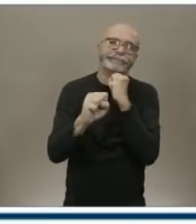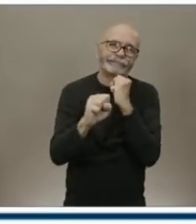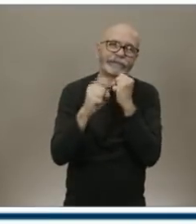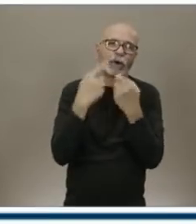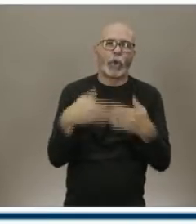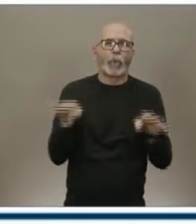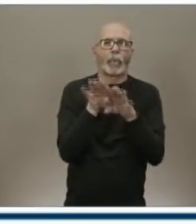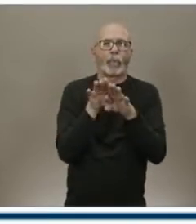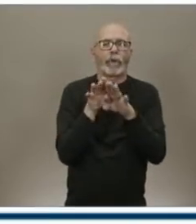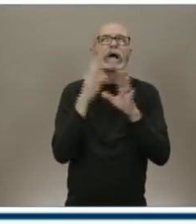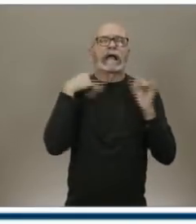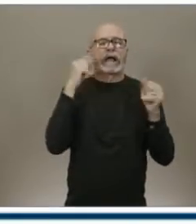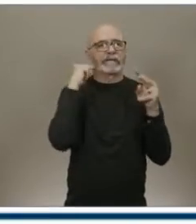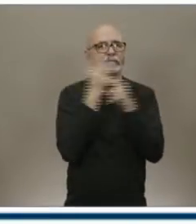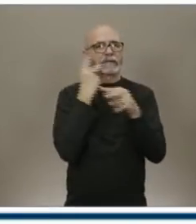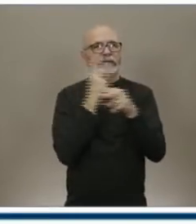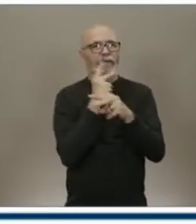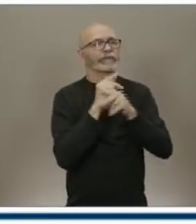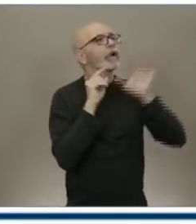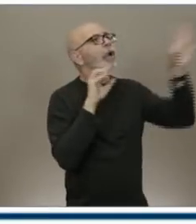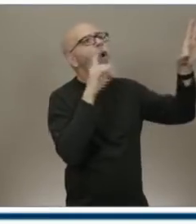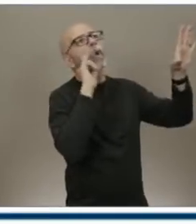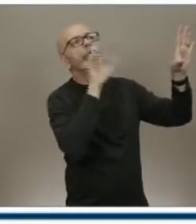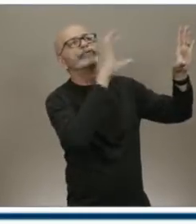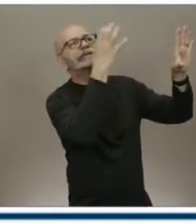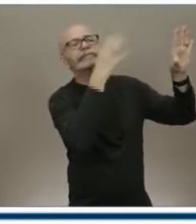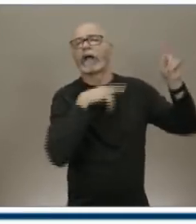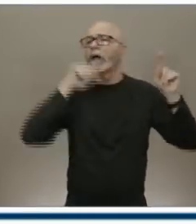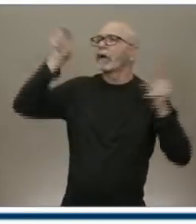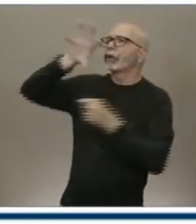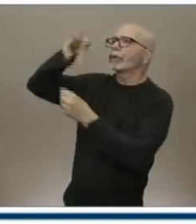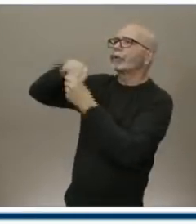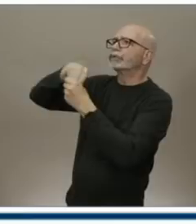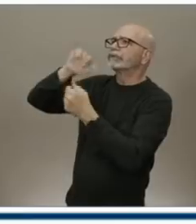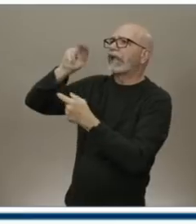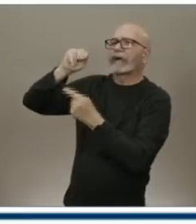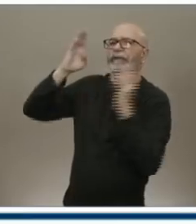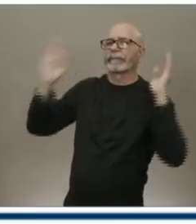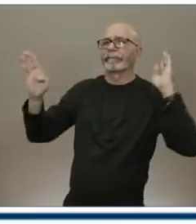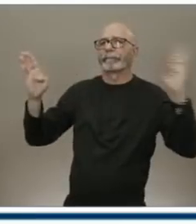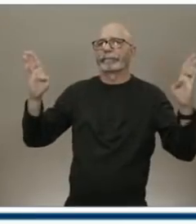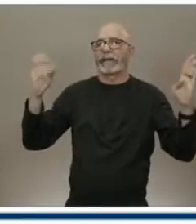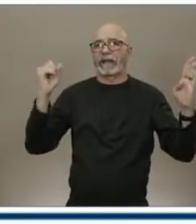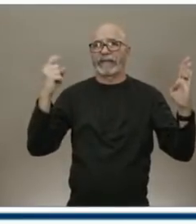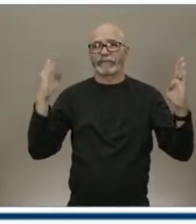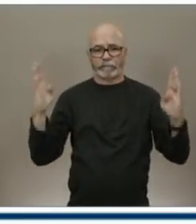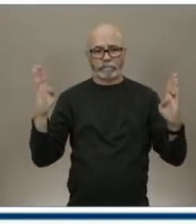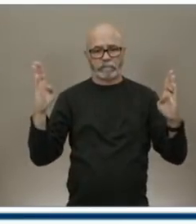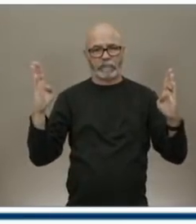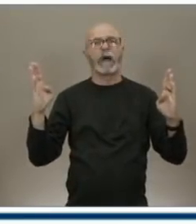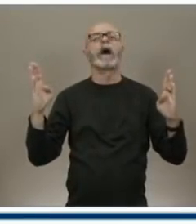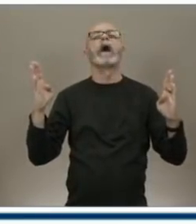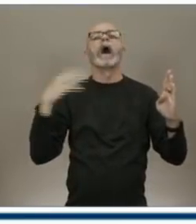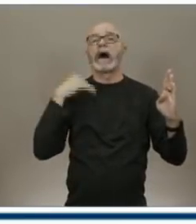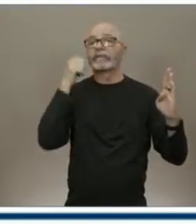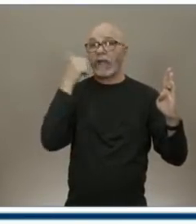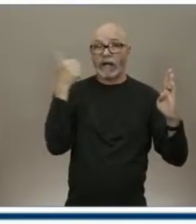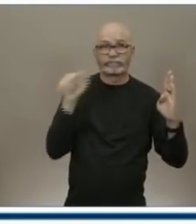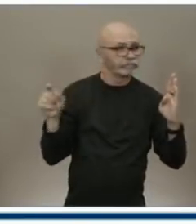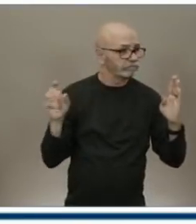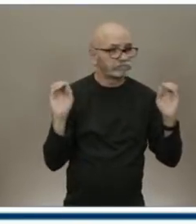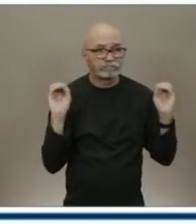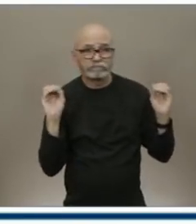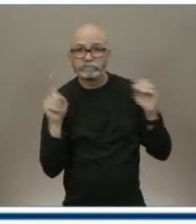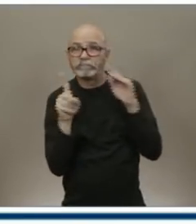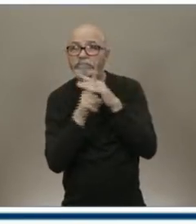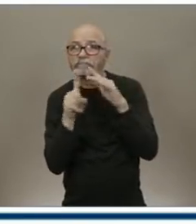2-week cycle from Christmas Day over to January 11th, that if there was any kind of an outbreak within our communities, we would